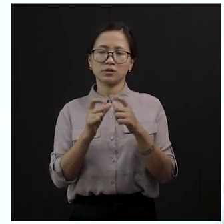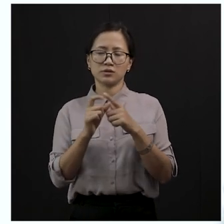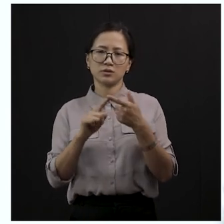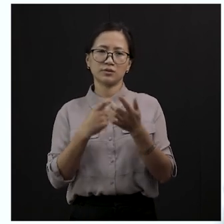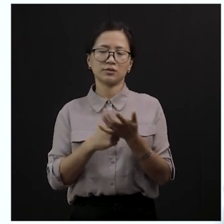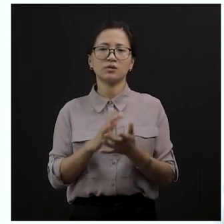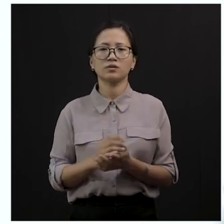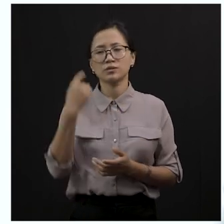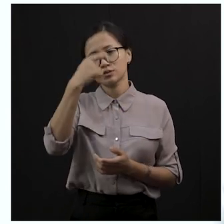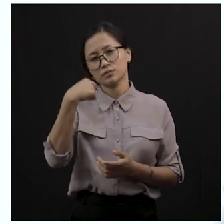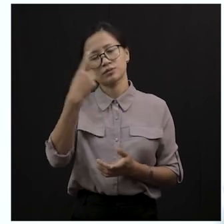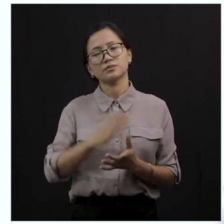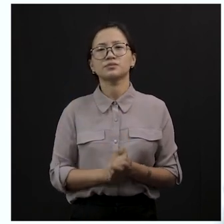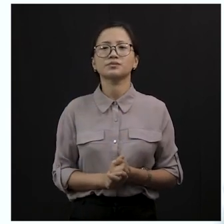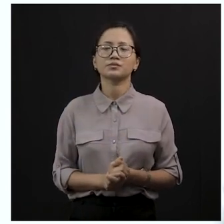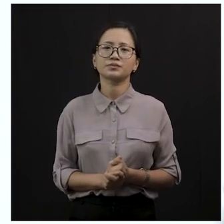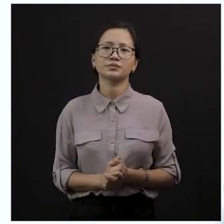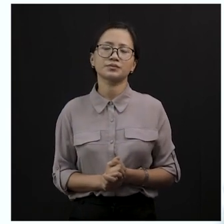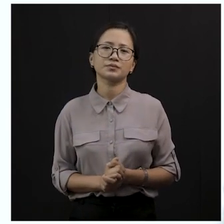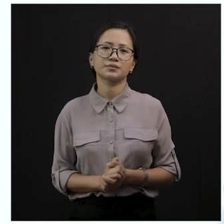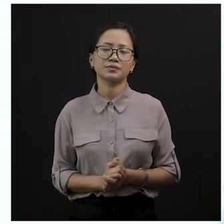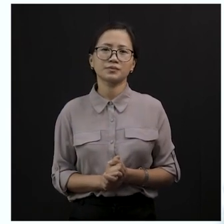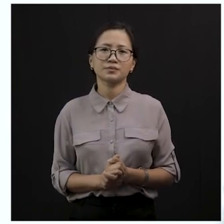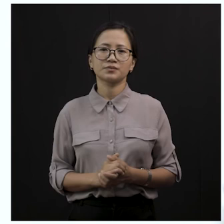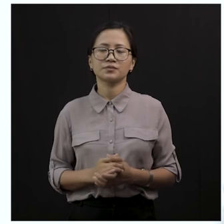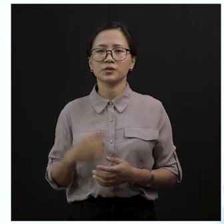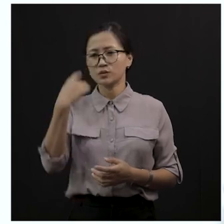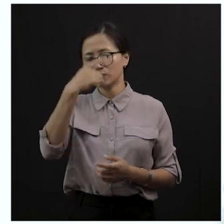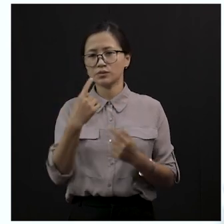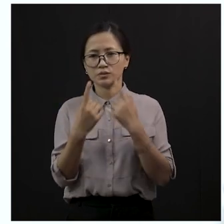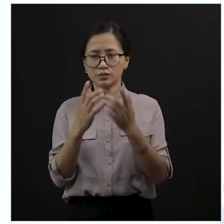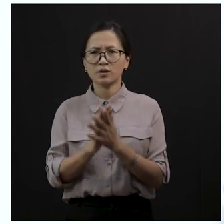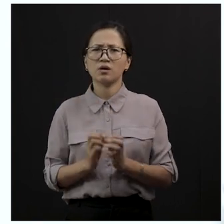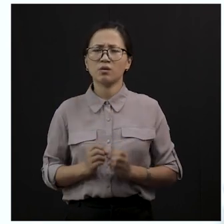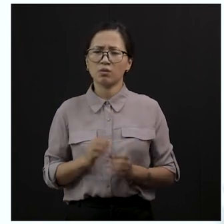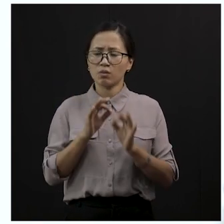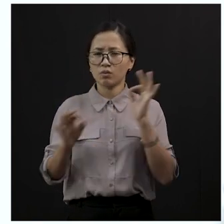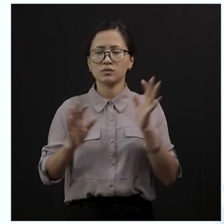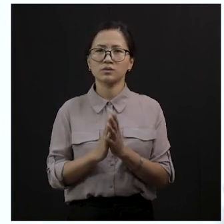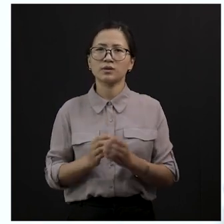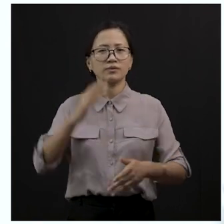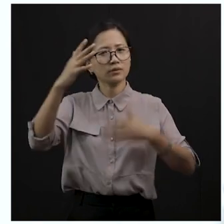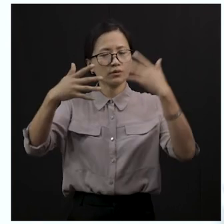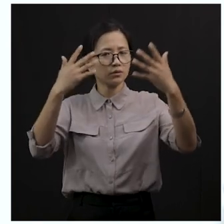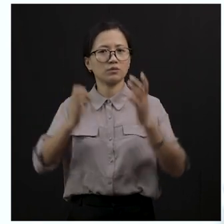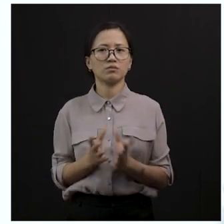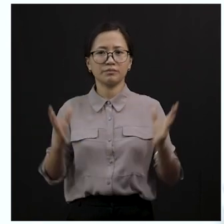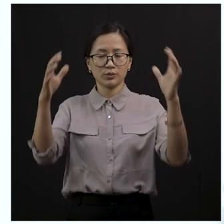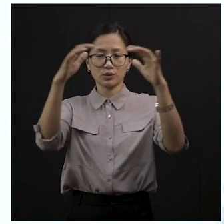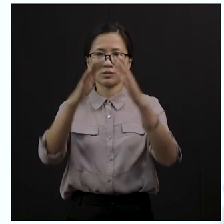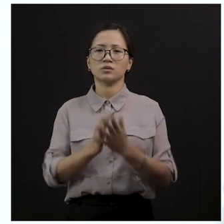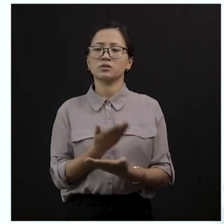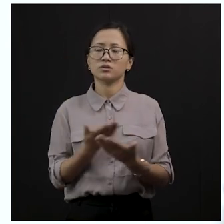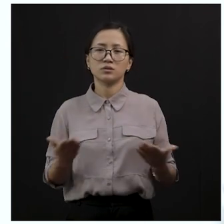have learned who discovered airplane, who discovered glider, who discovered this hot air balloon, right? So these